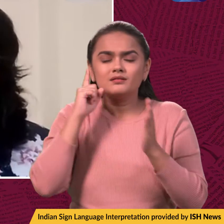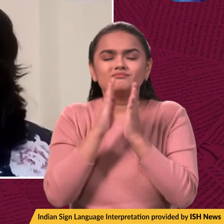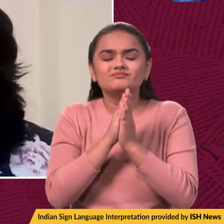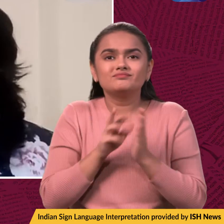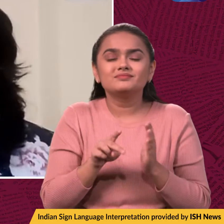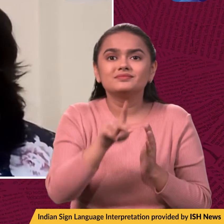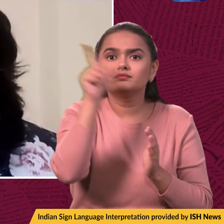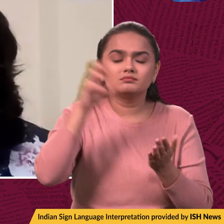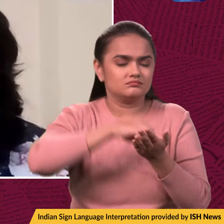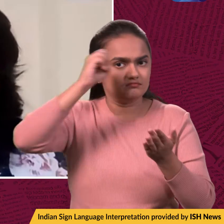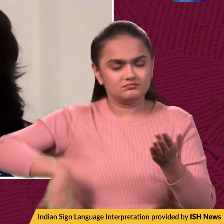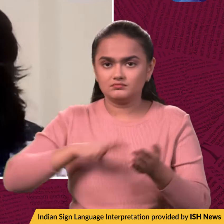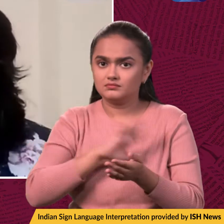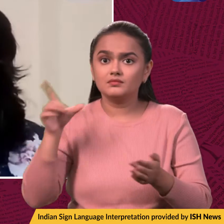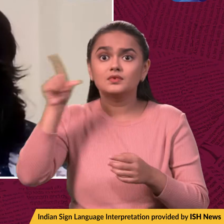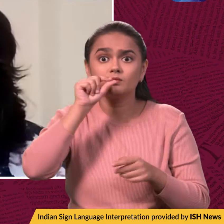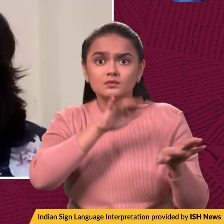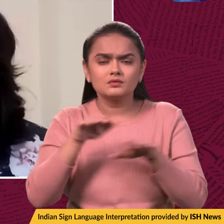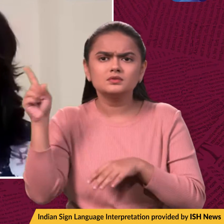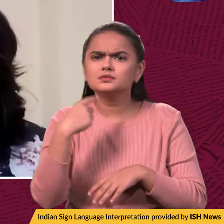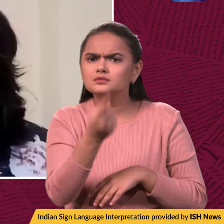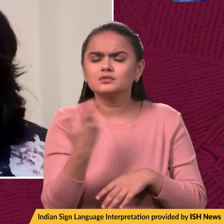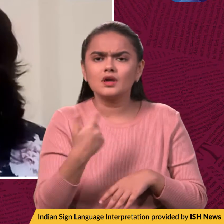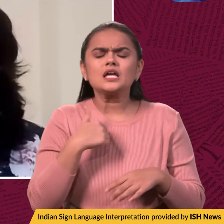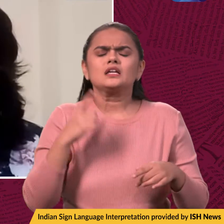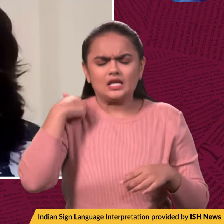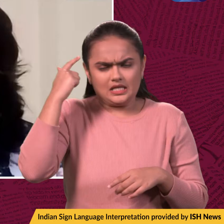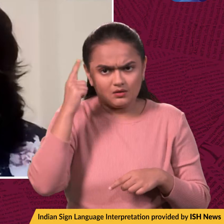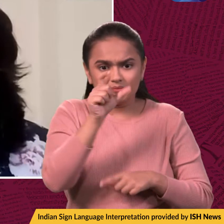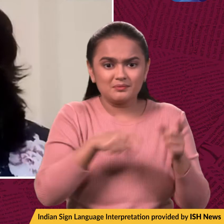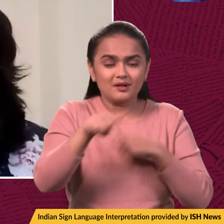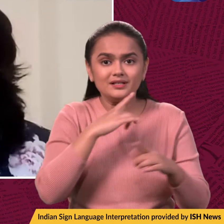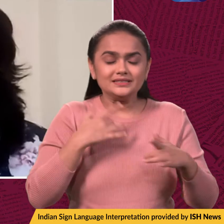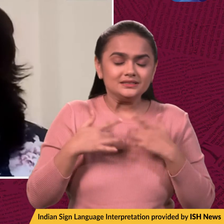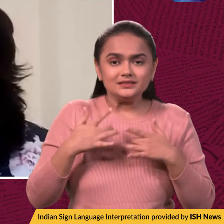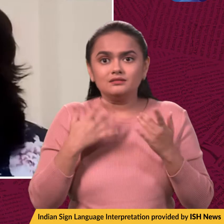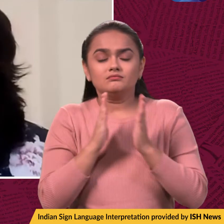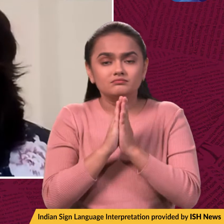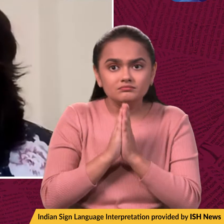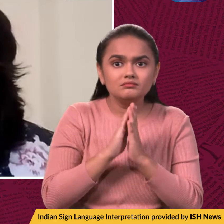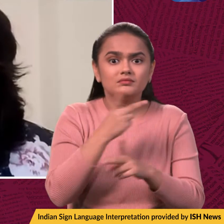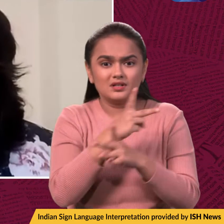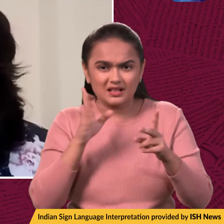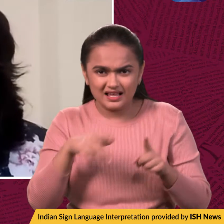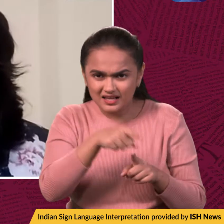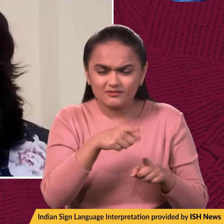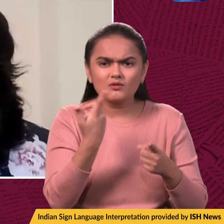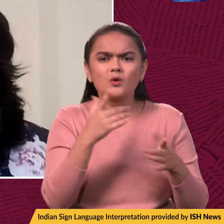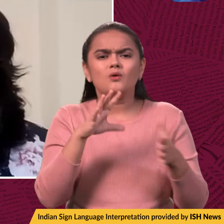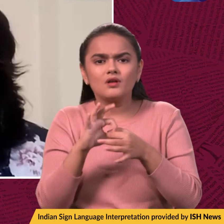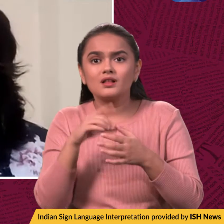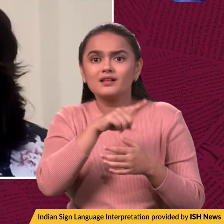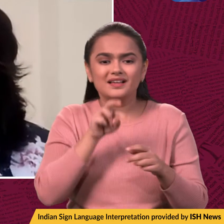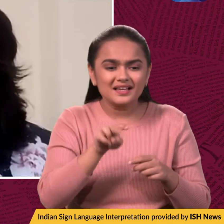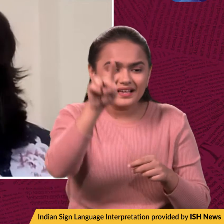Board Bill. In a tweet, he said, and I quote, considering the sentiments and interests of people, honor of priests and stakeholders and others